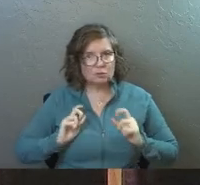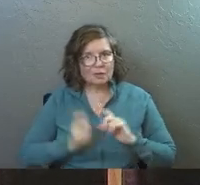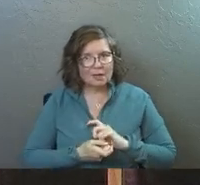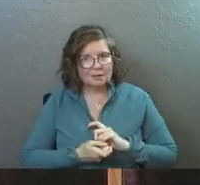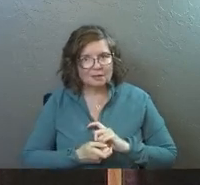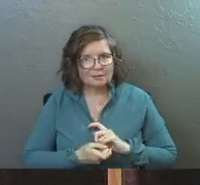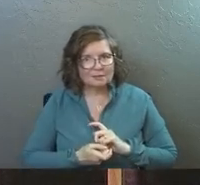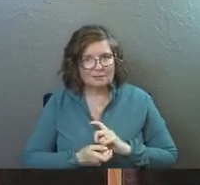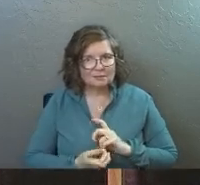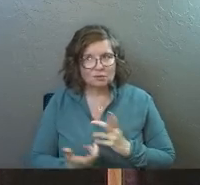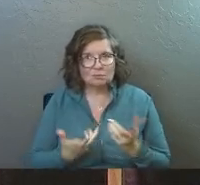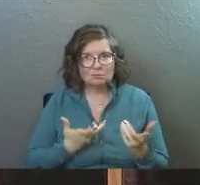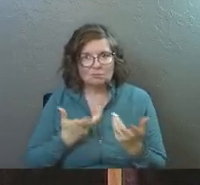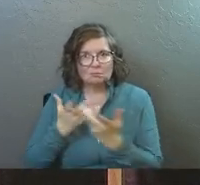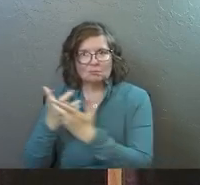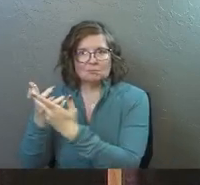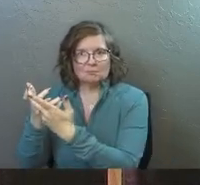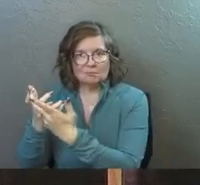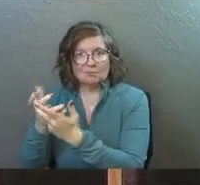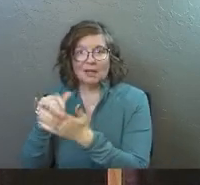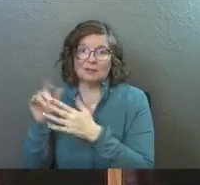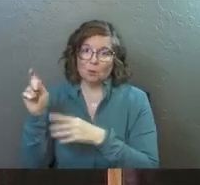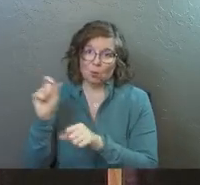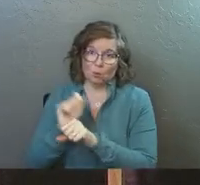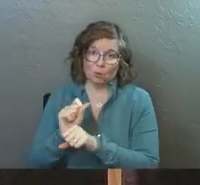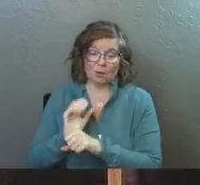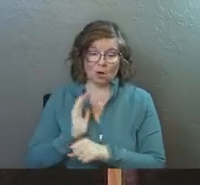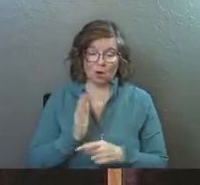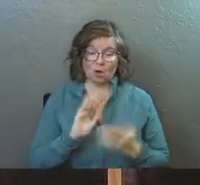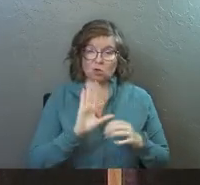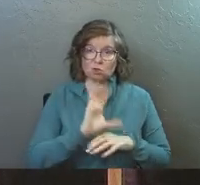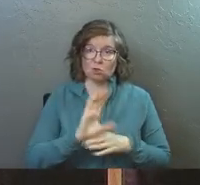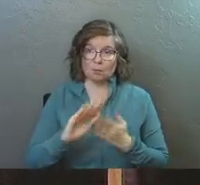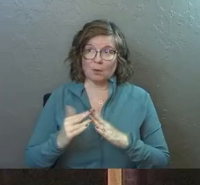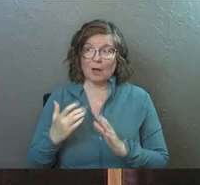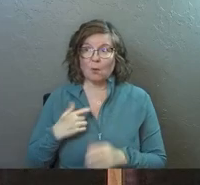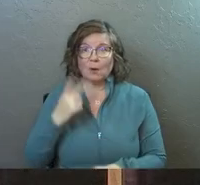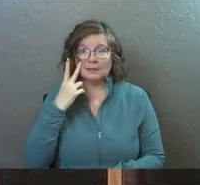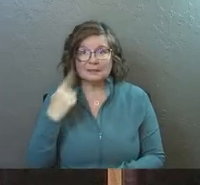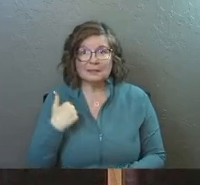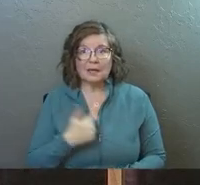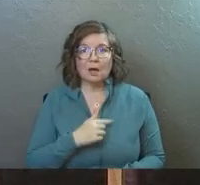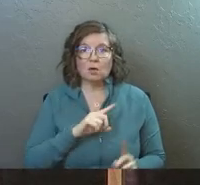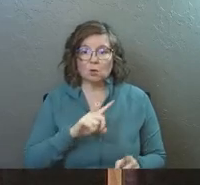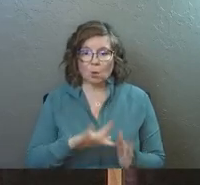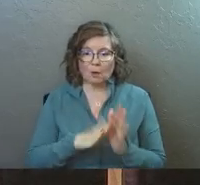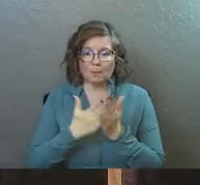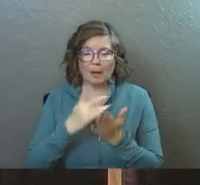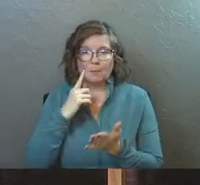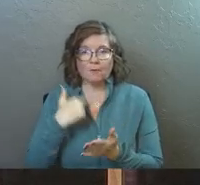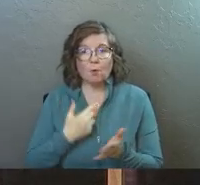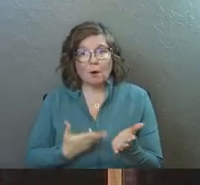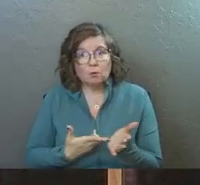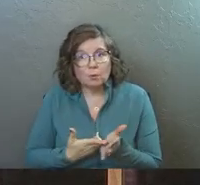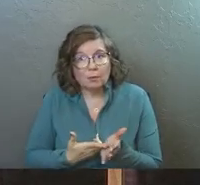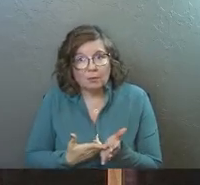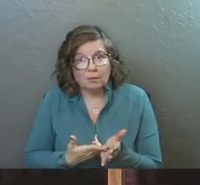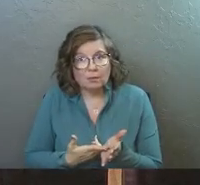And that's how it works. It's supposed to work. In our church community, I want to see us go to the Bible for our